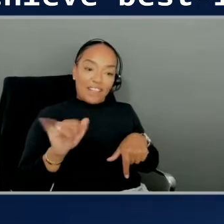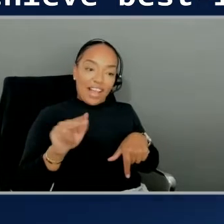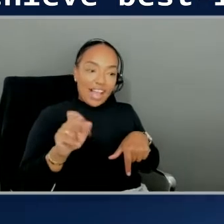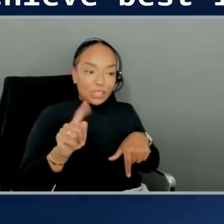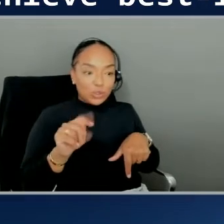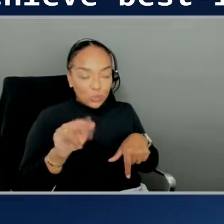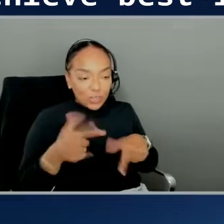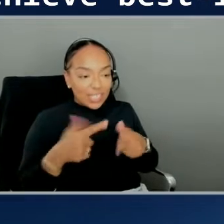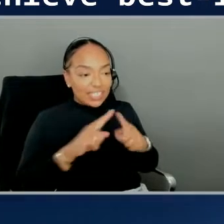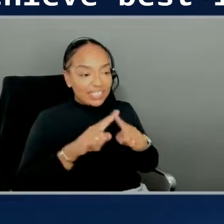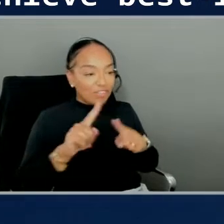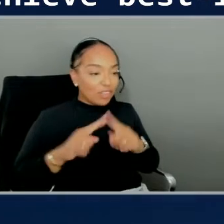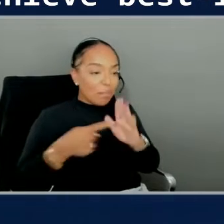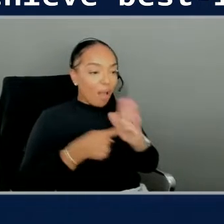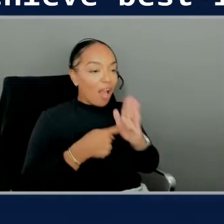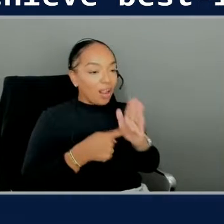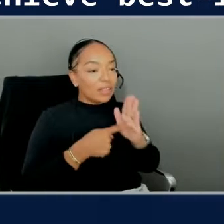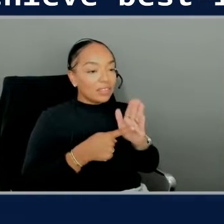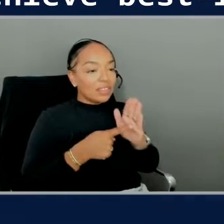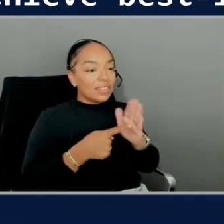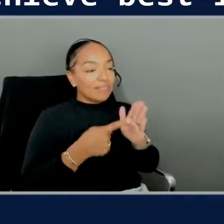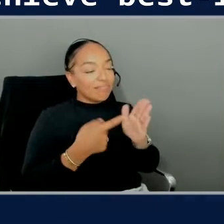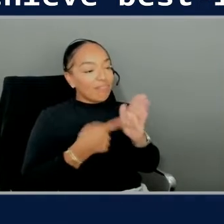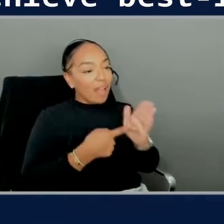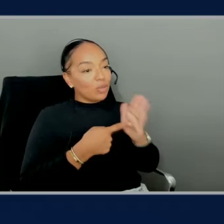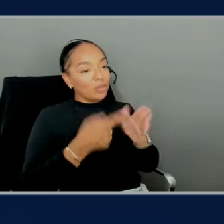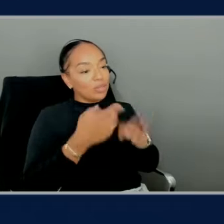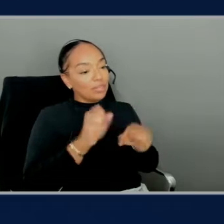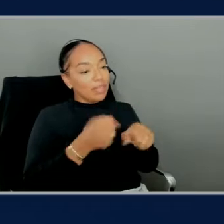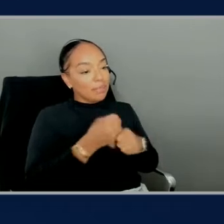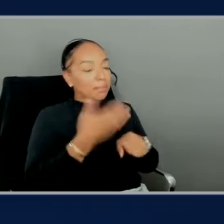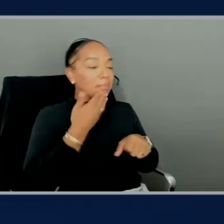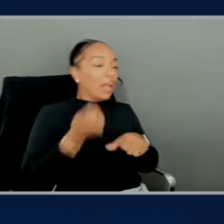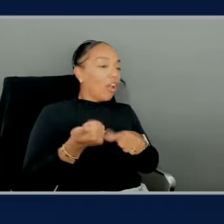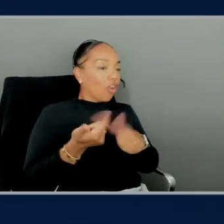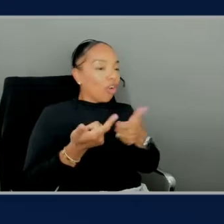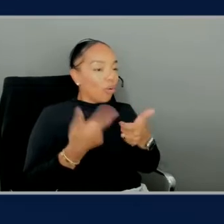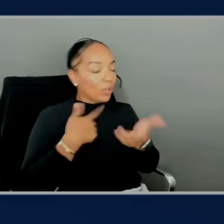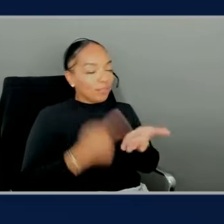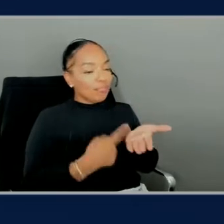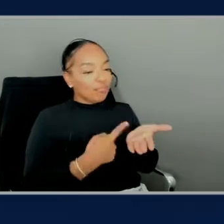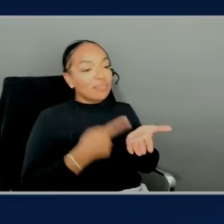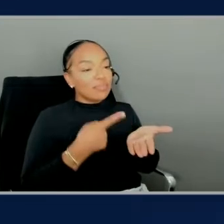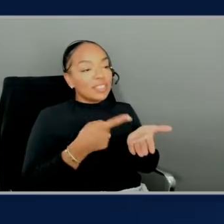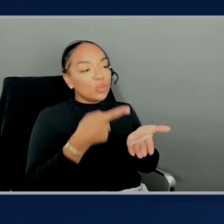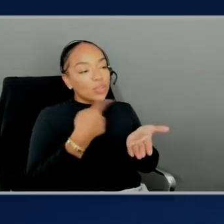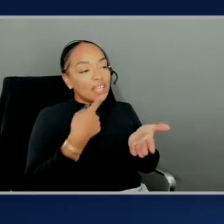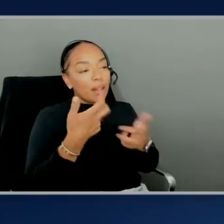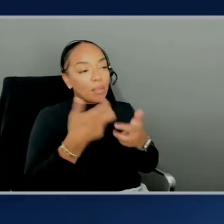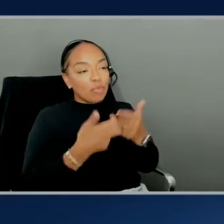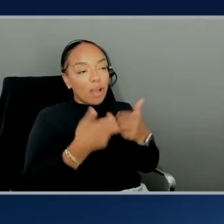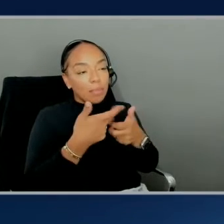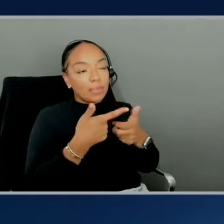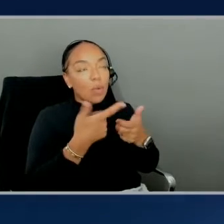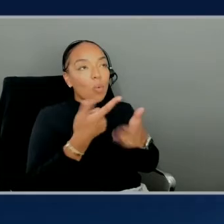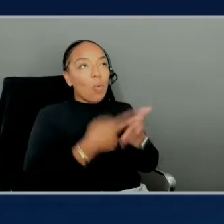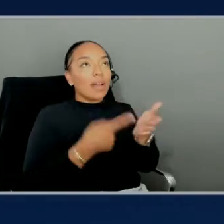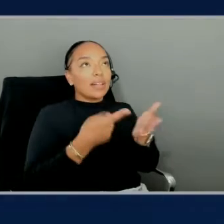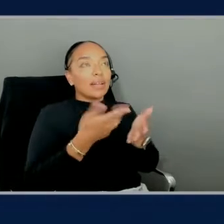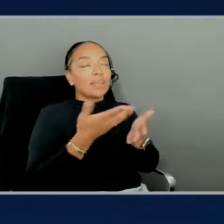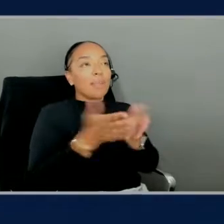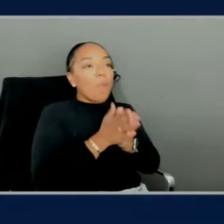no secret that it's complex, it can be expensive. Were those sort of the problem statements that you were seeing that motivated the release of this feature?